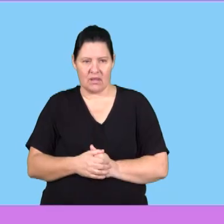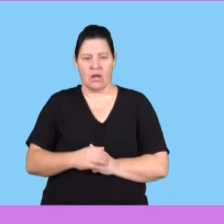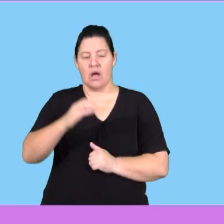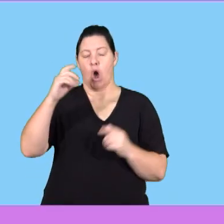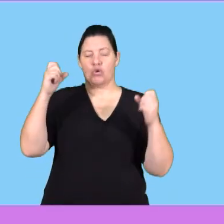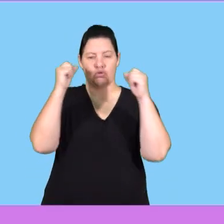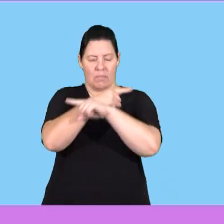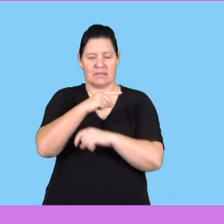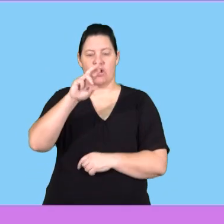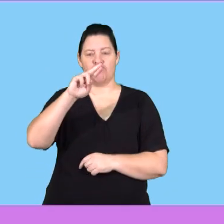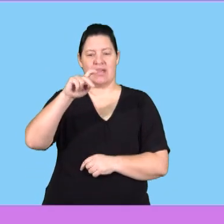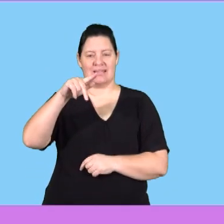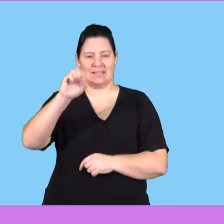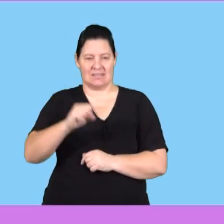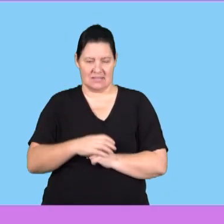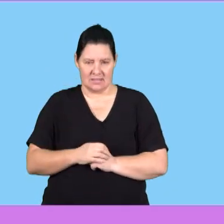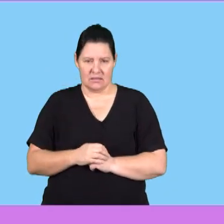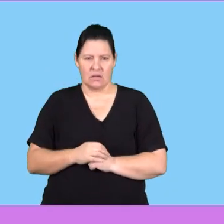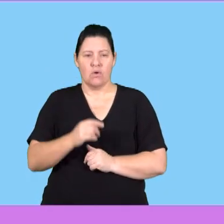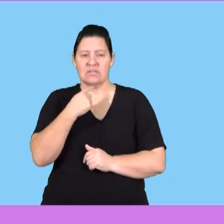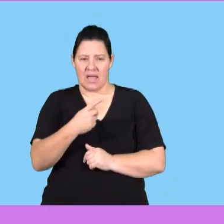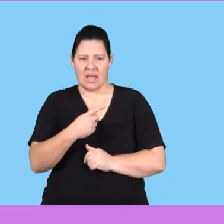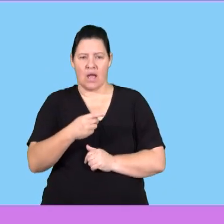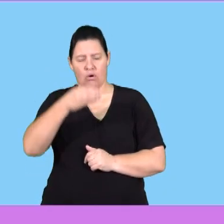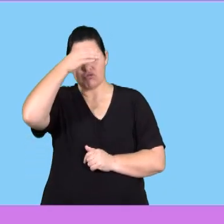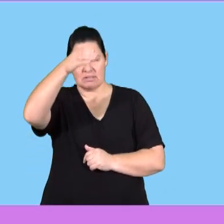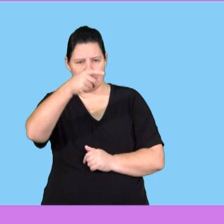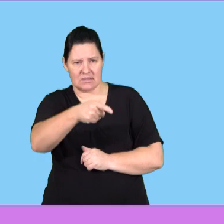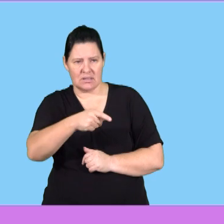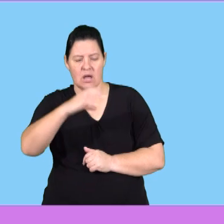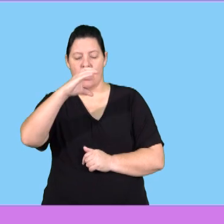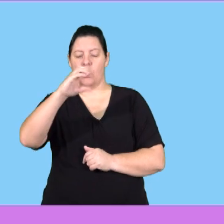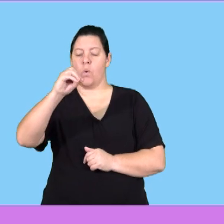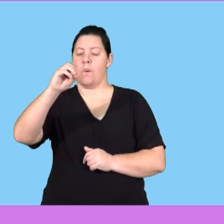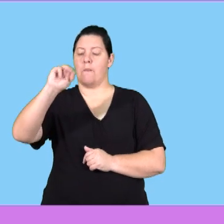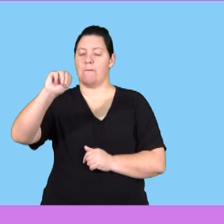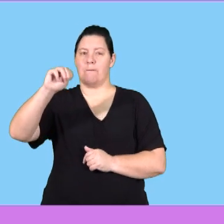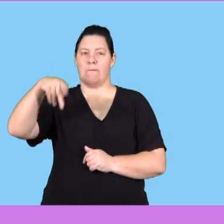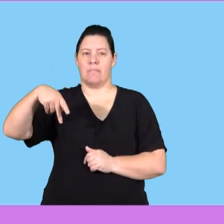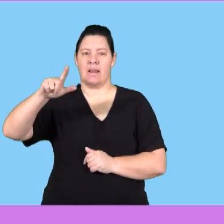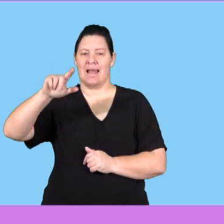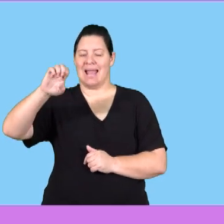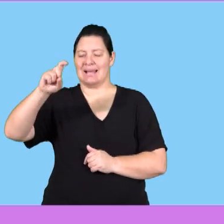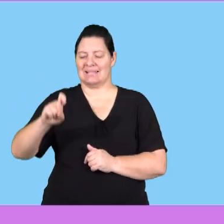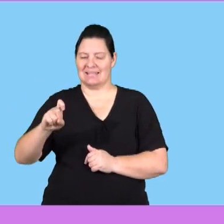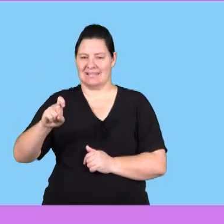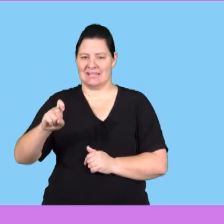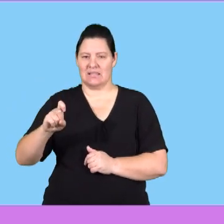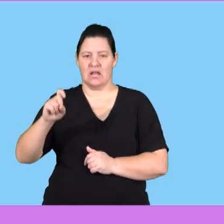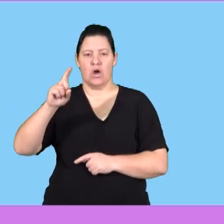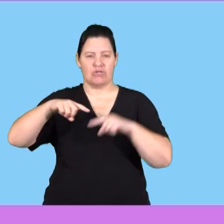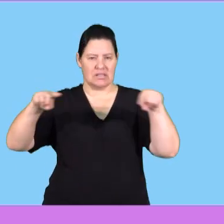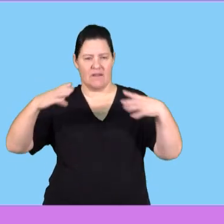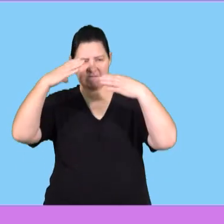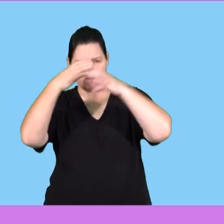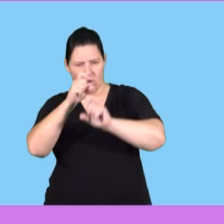complex rates. So when we talk about the concept, the complex rates, basically, the focus